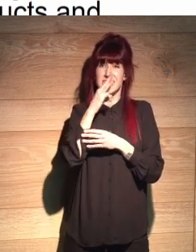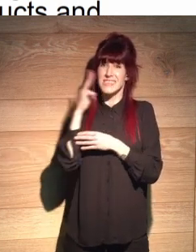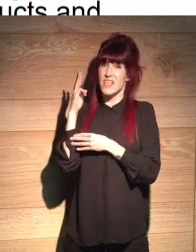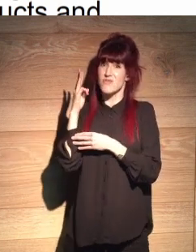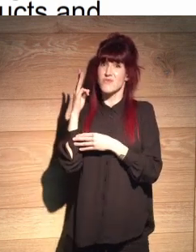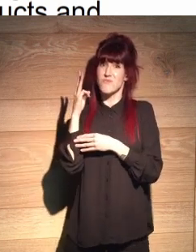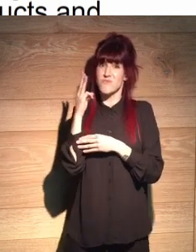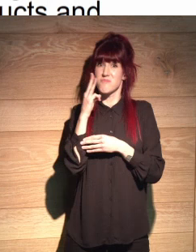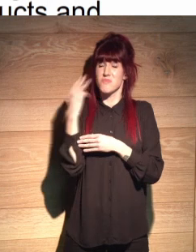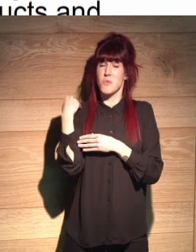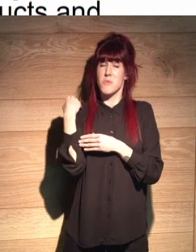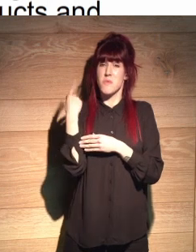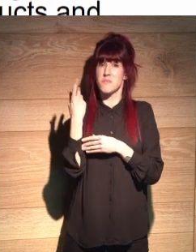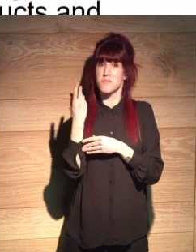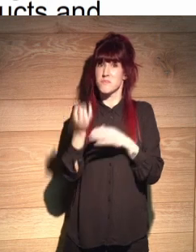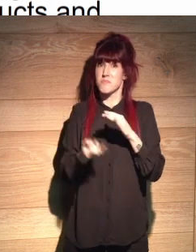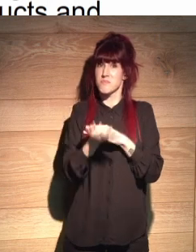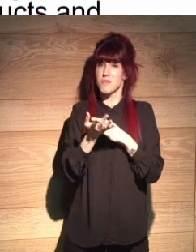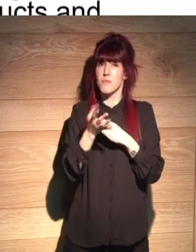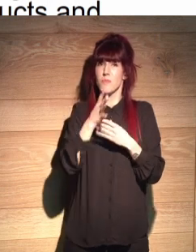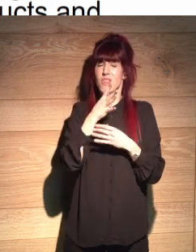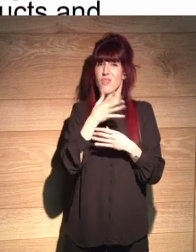So it's a key